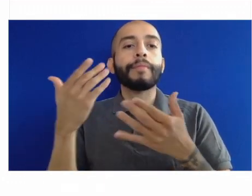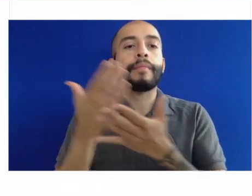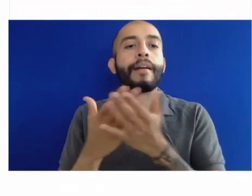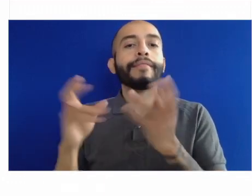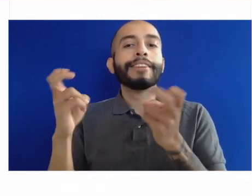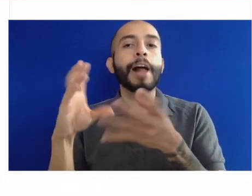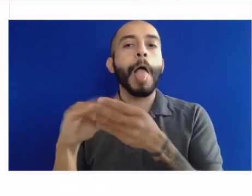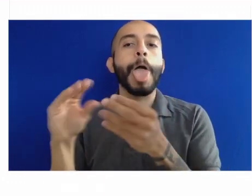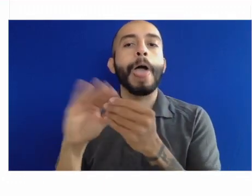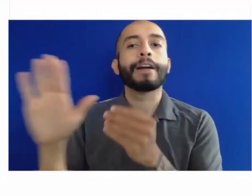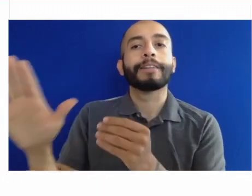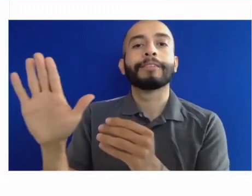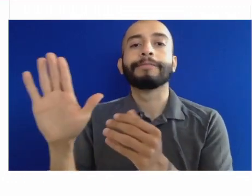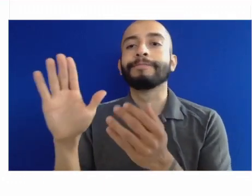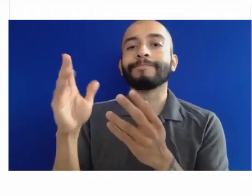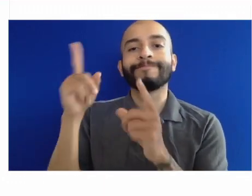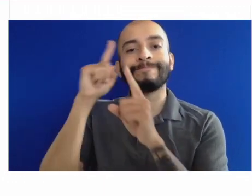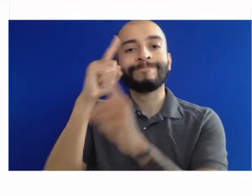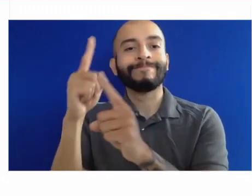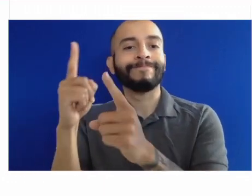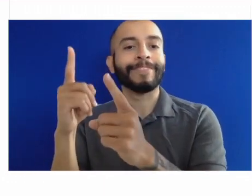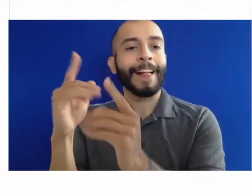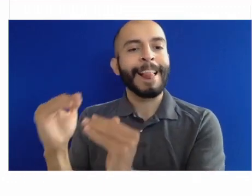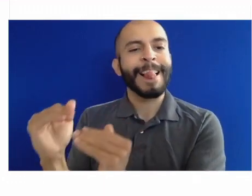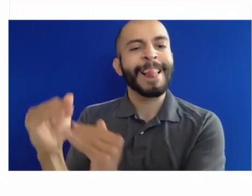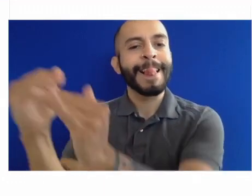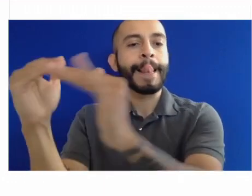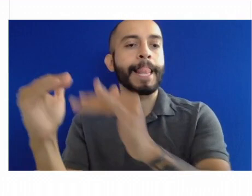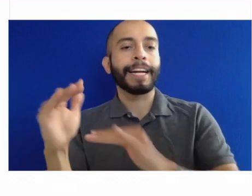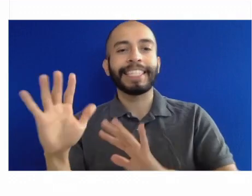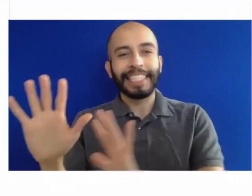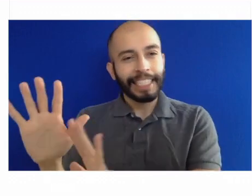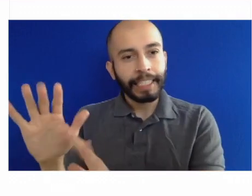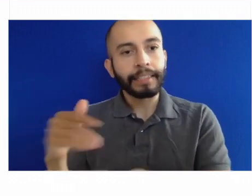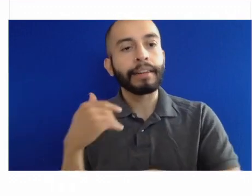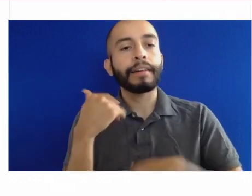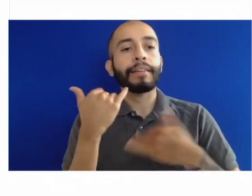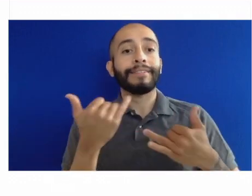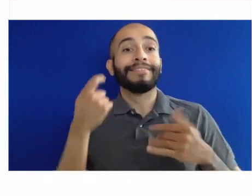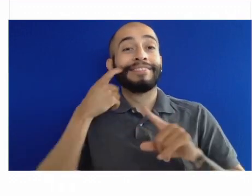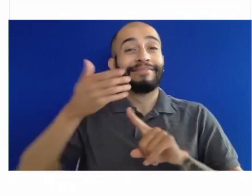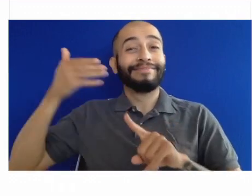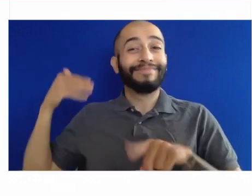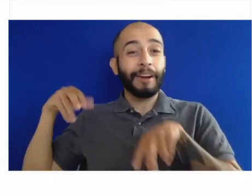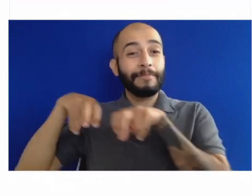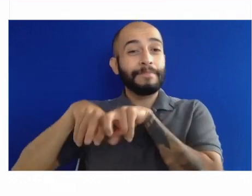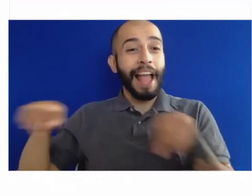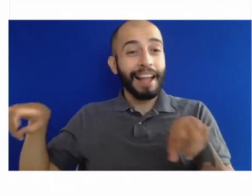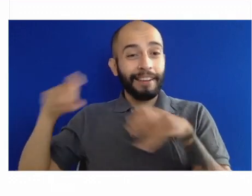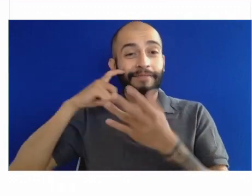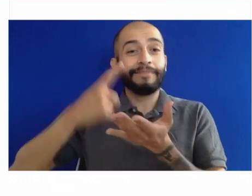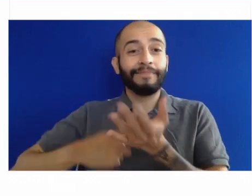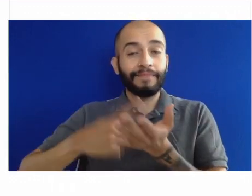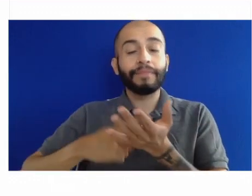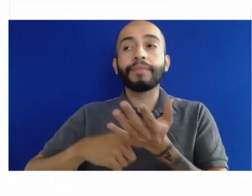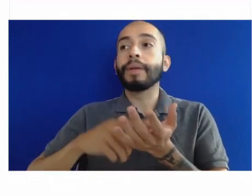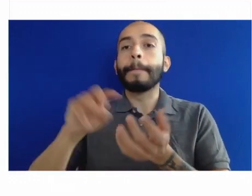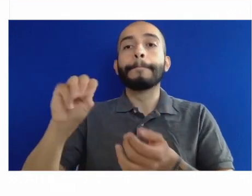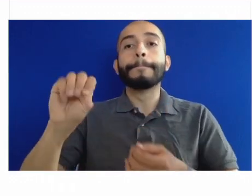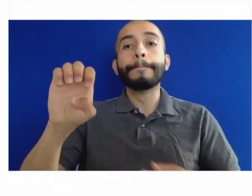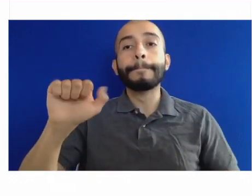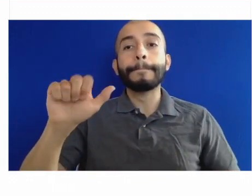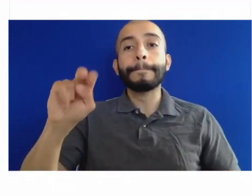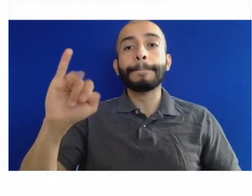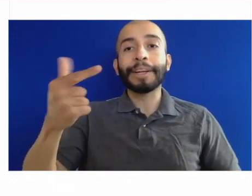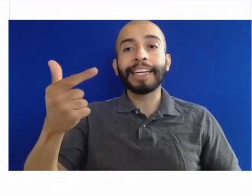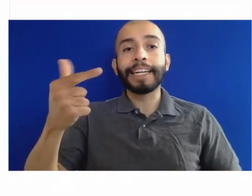panel regarding the role of meaning-making, and meaning-making as something that's absolutely key towards addressing how we understand